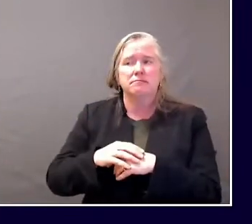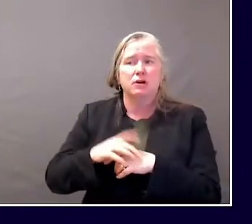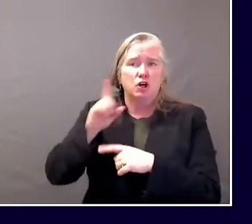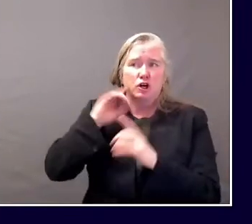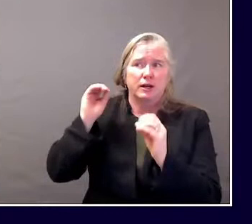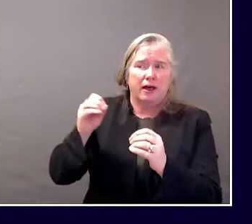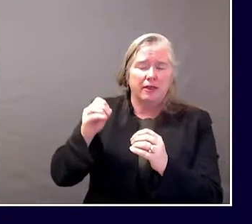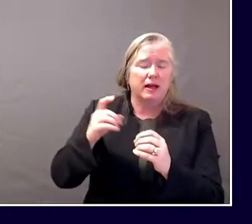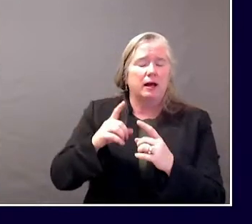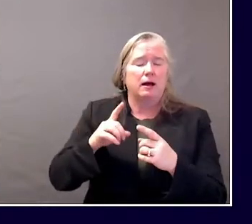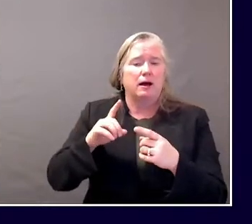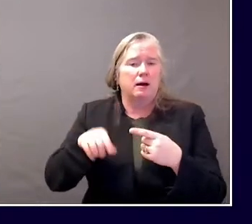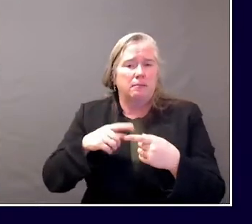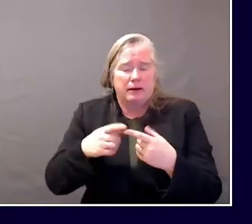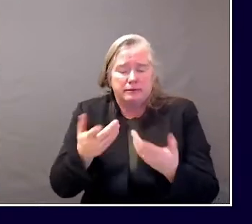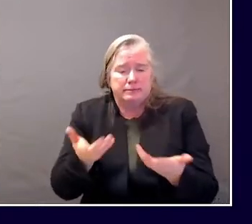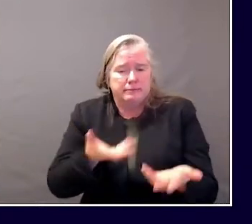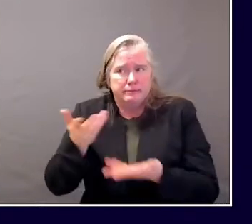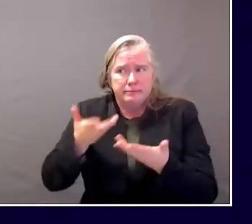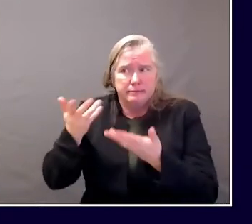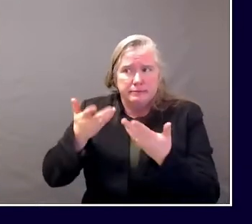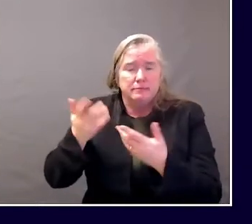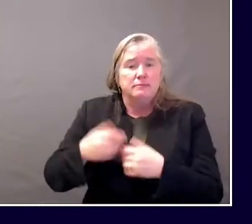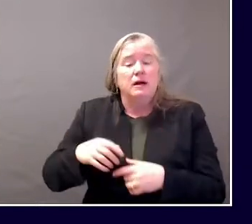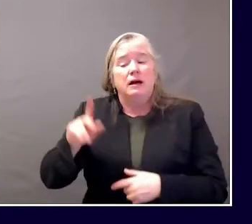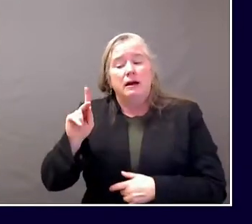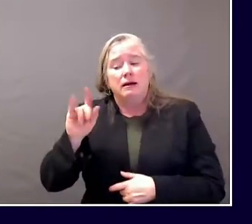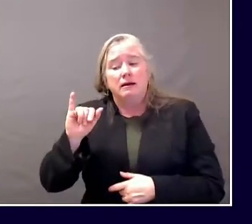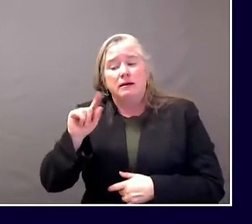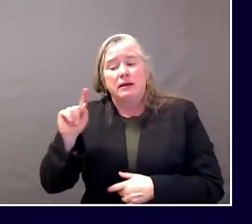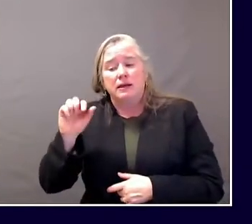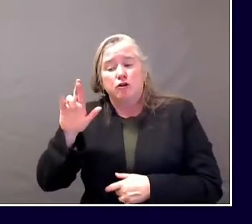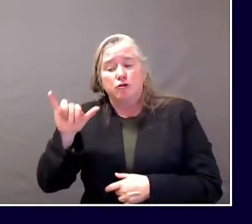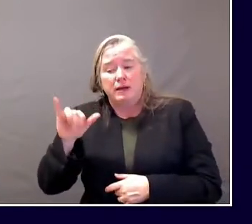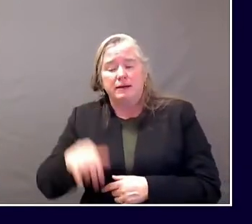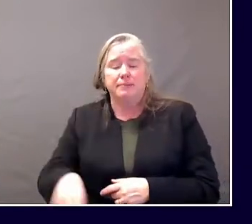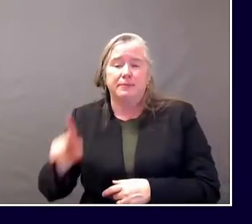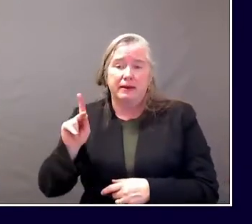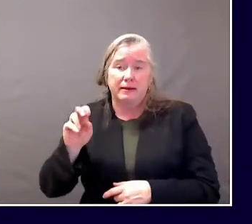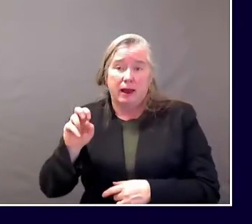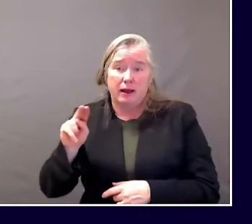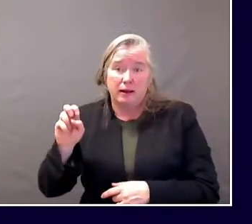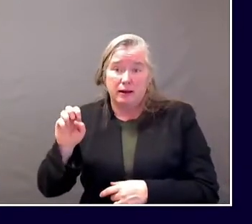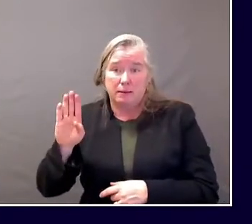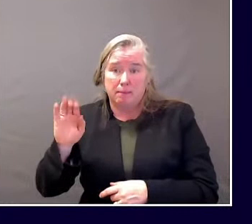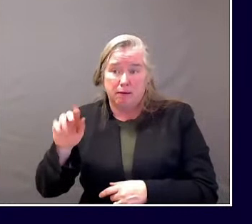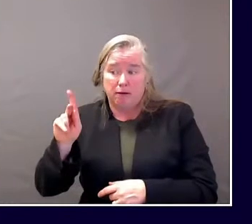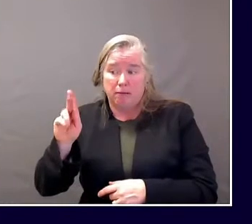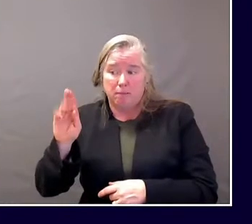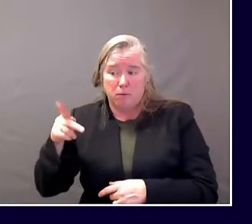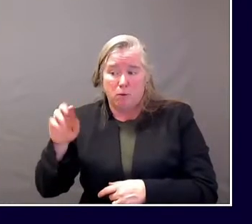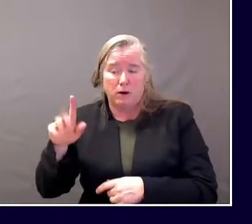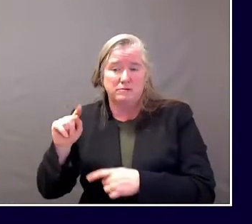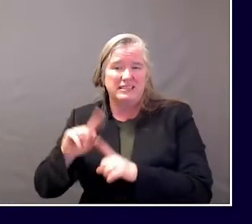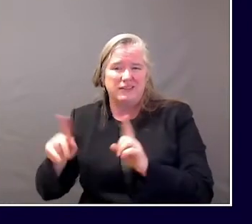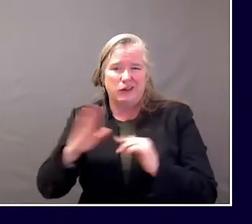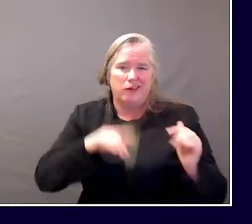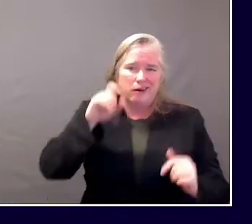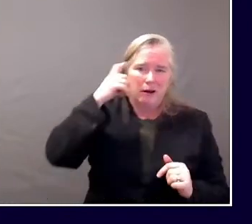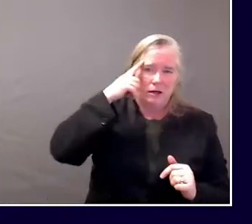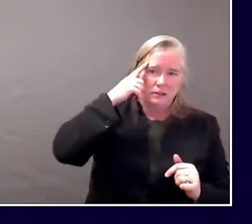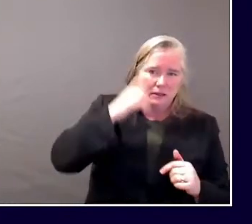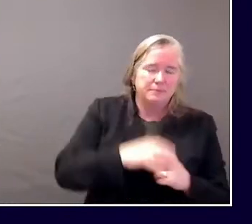Kittery or Kennebunkport are going to be quite a bit different from Augusta. And there are questions not just about when people will be able to be vaccinated, but